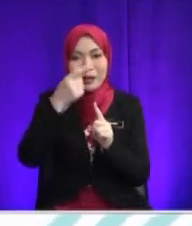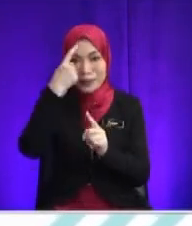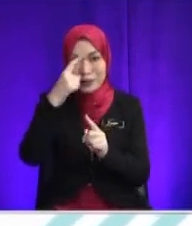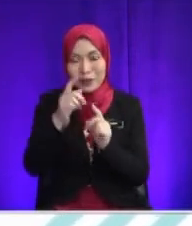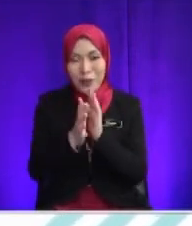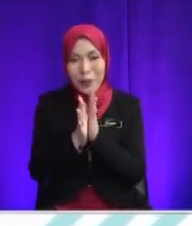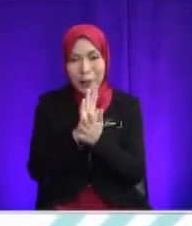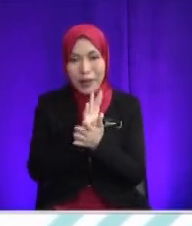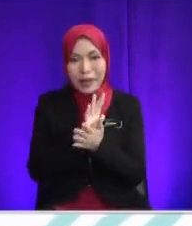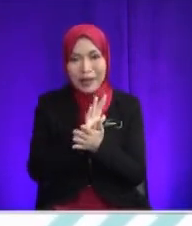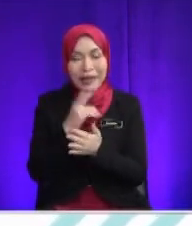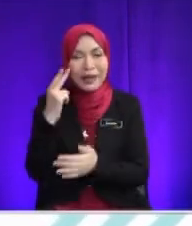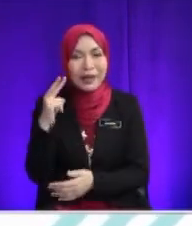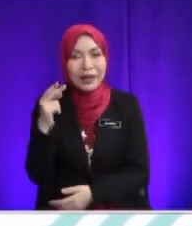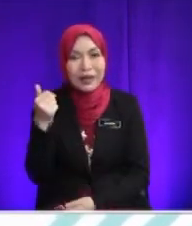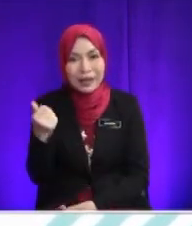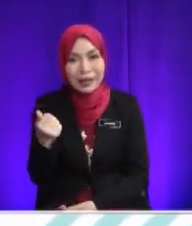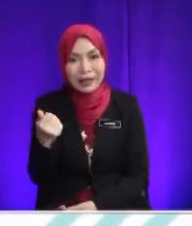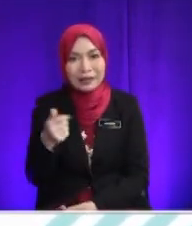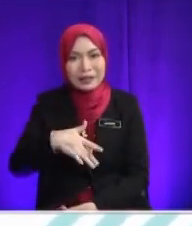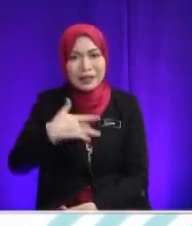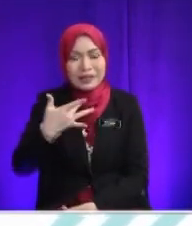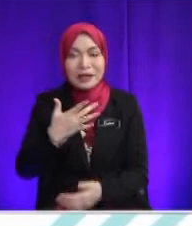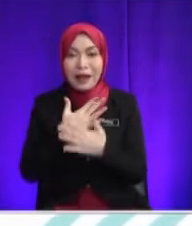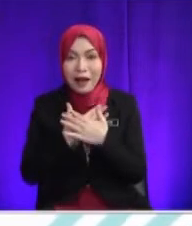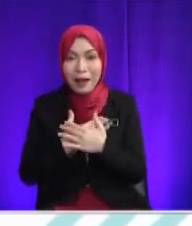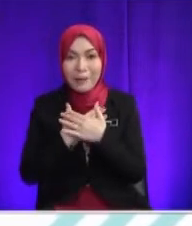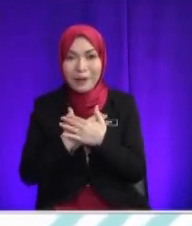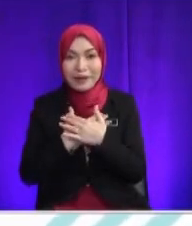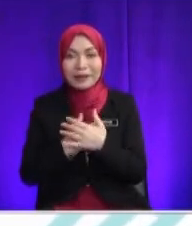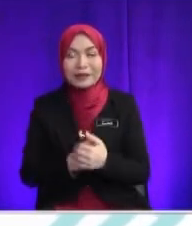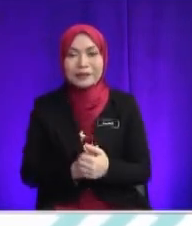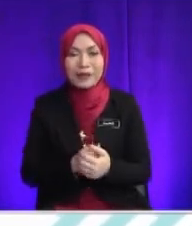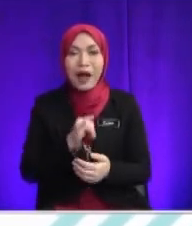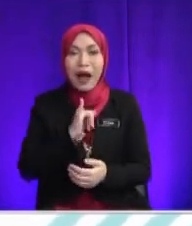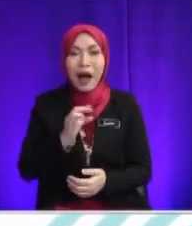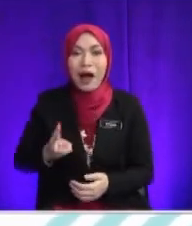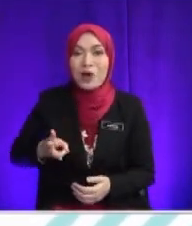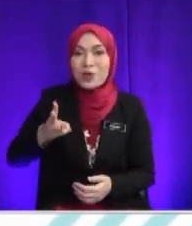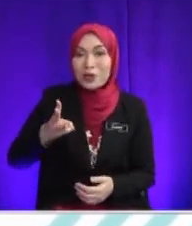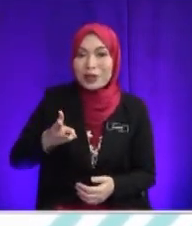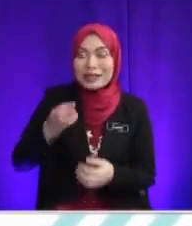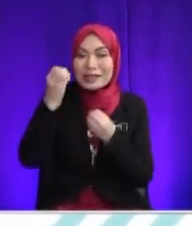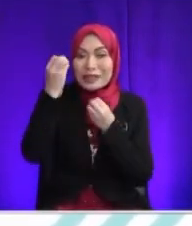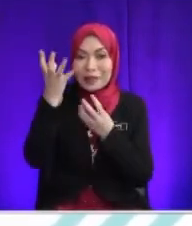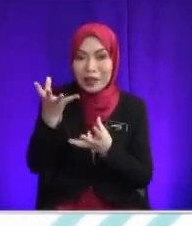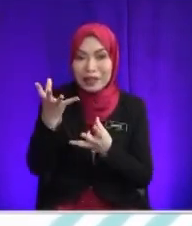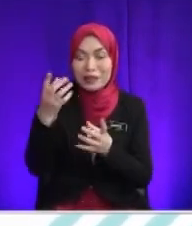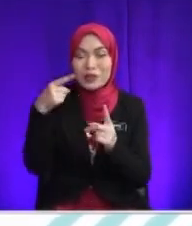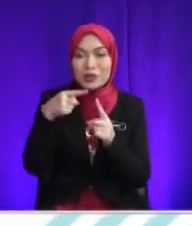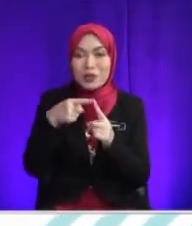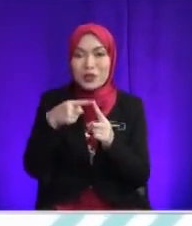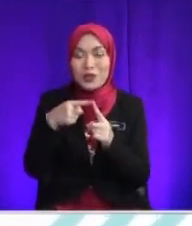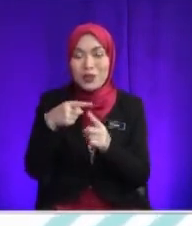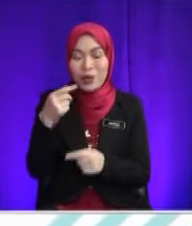I think the answer is I speak to her and reassure her. Okay, I will speak to her and reassure her. So when you